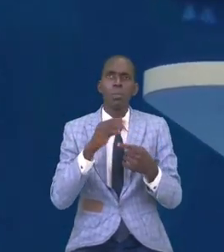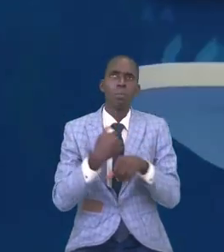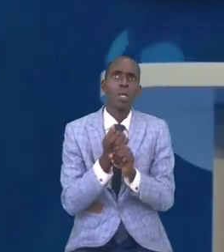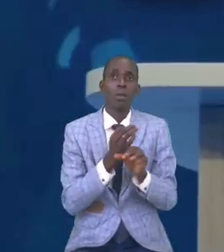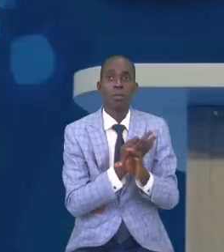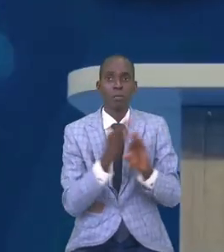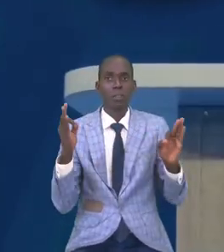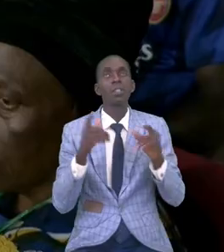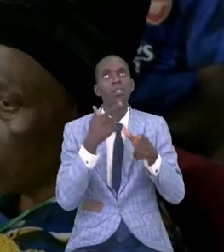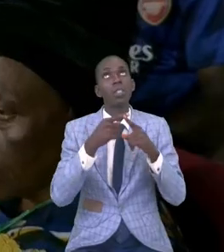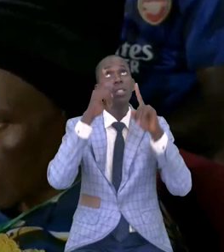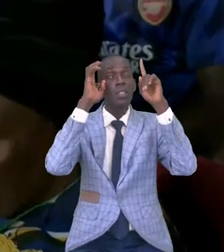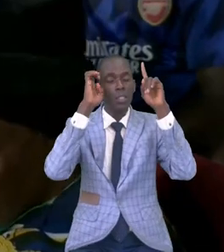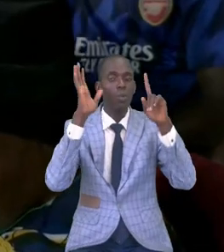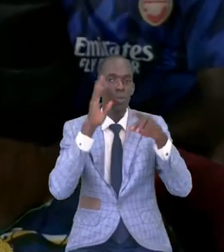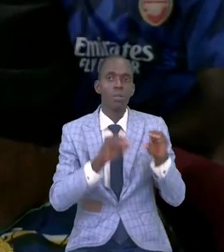it will set you free.